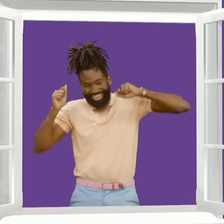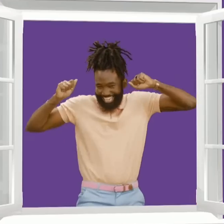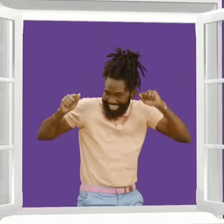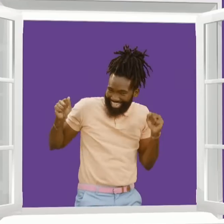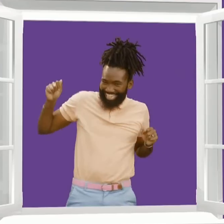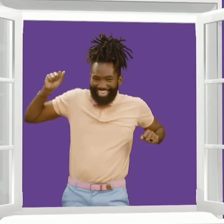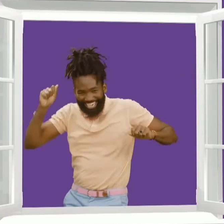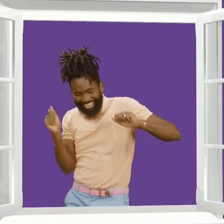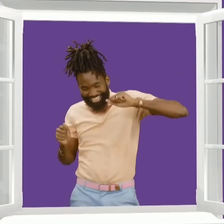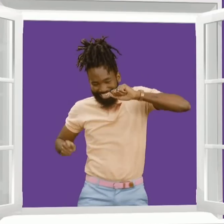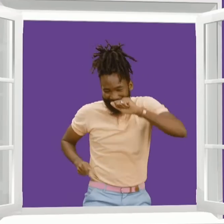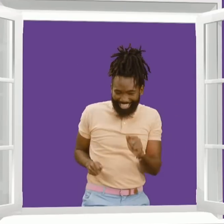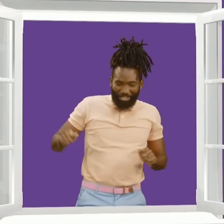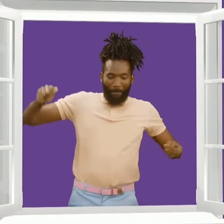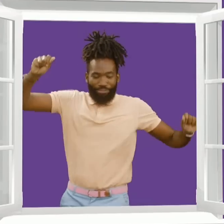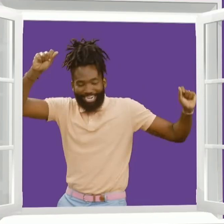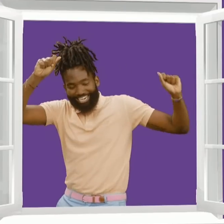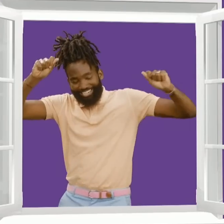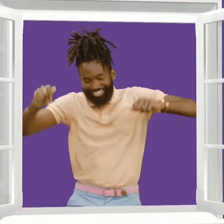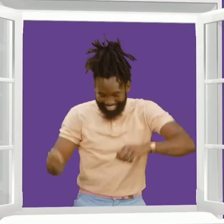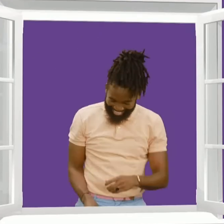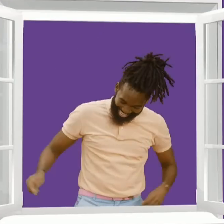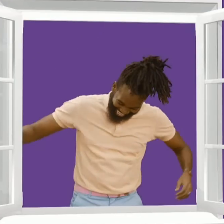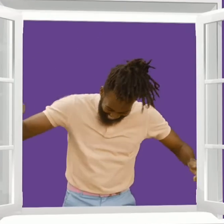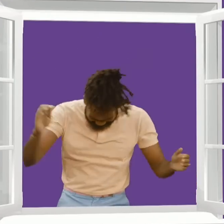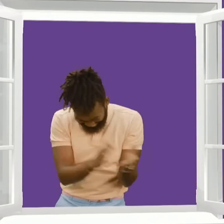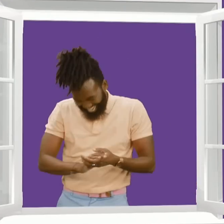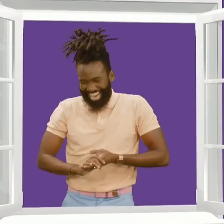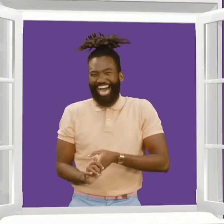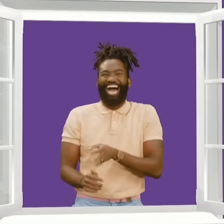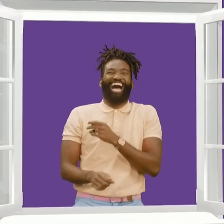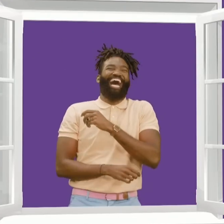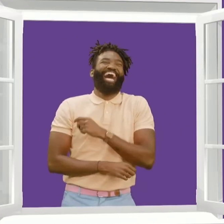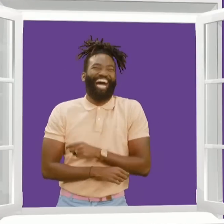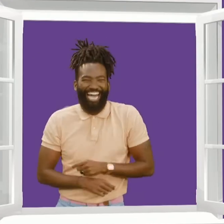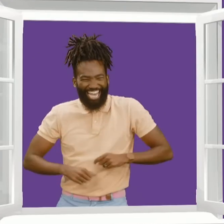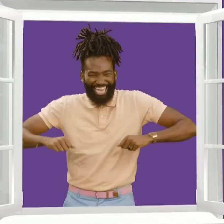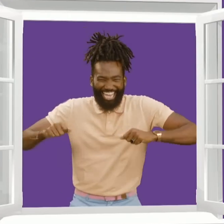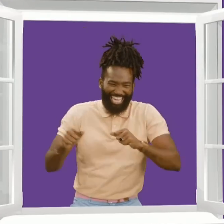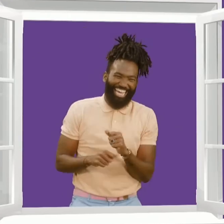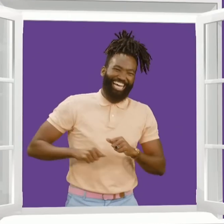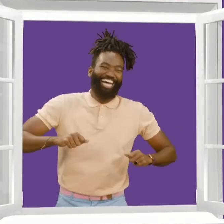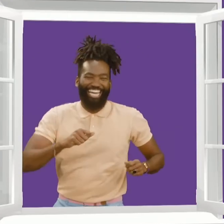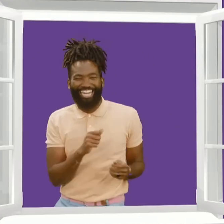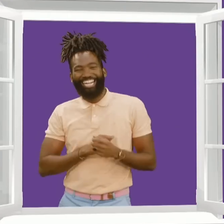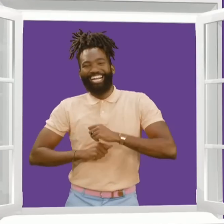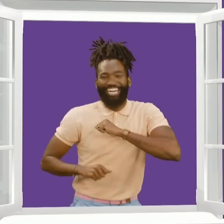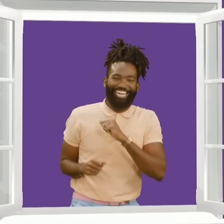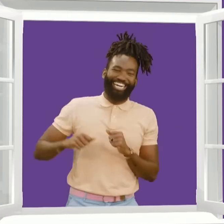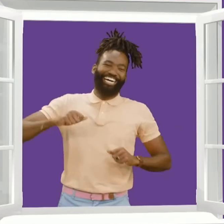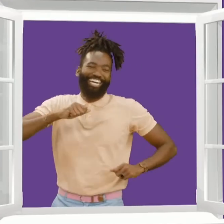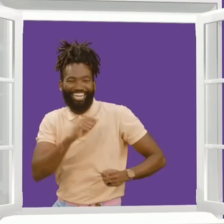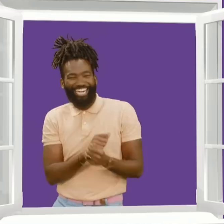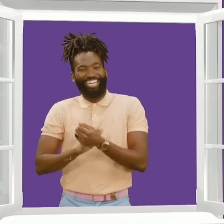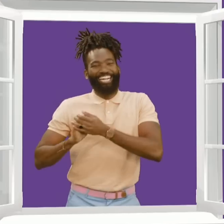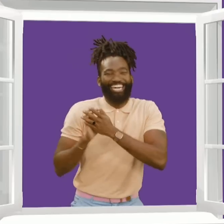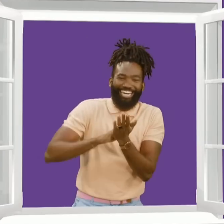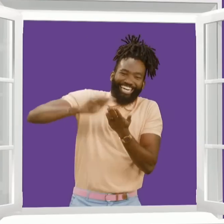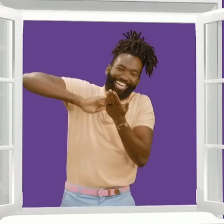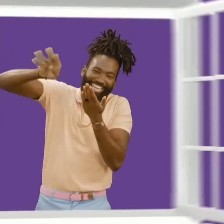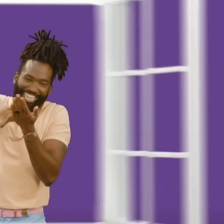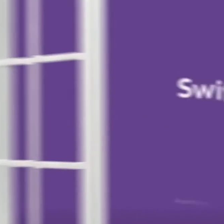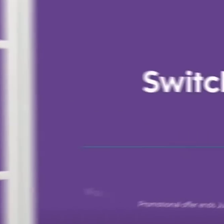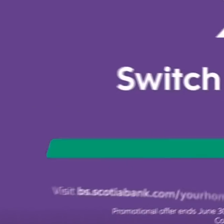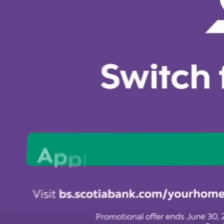what? It gets better. Apply for your Scotiabank credit card and enjoy a low 9.99% introductory rate for the first